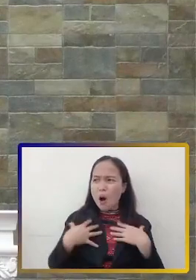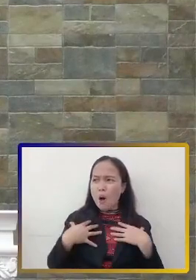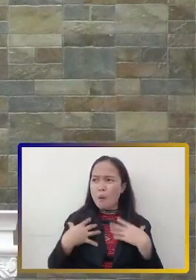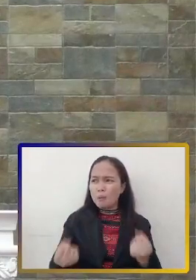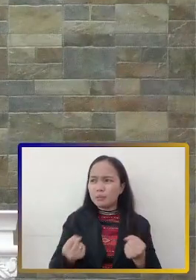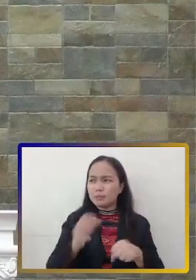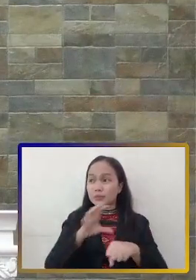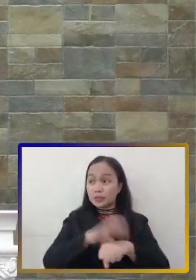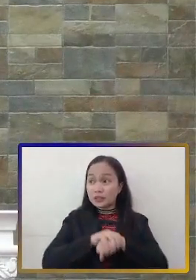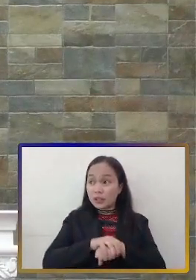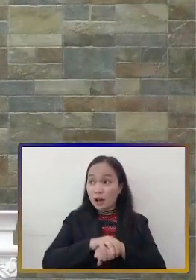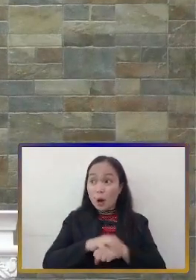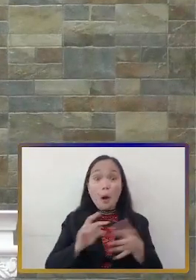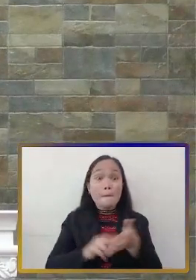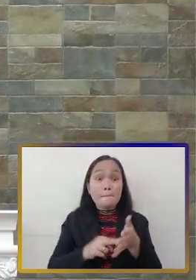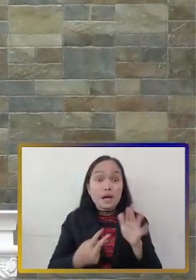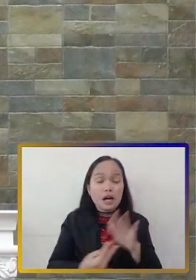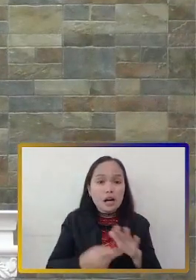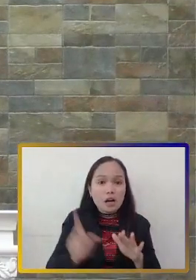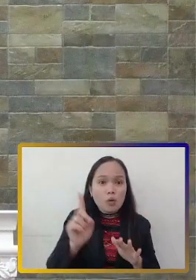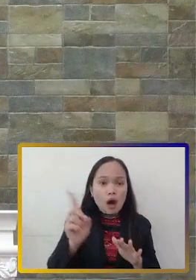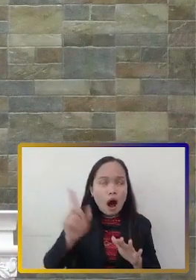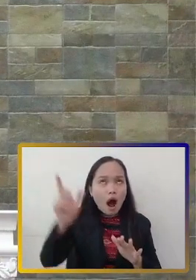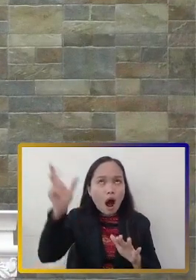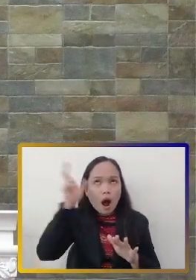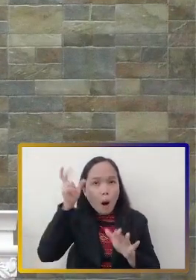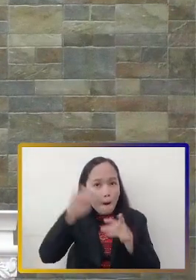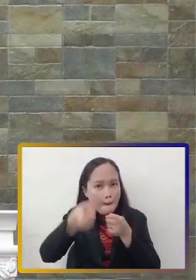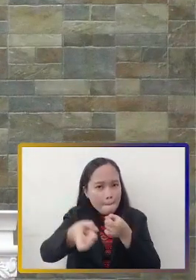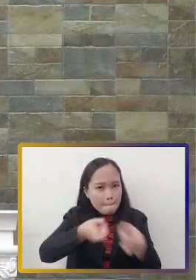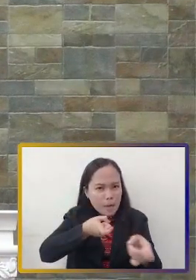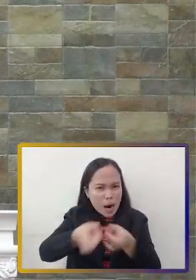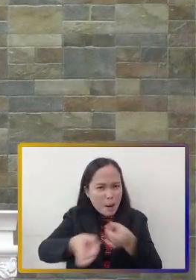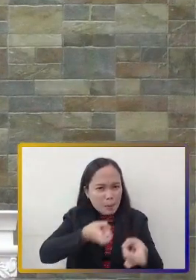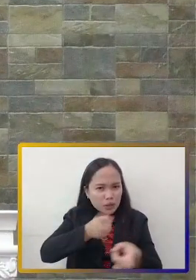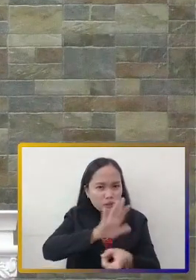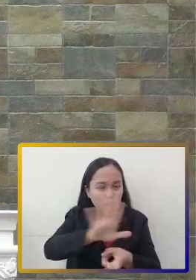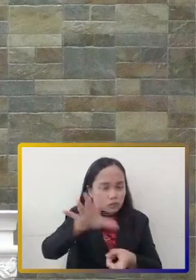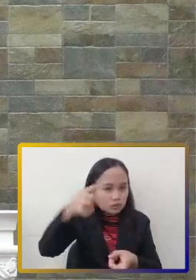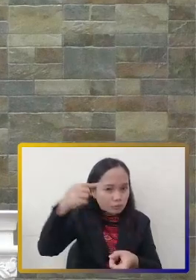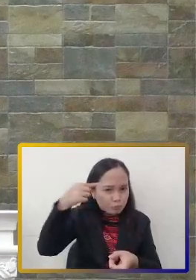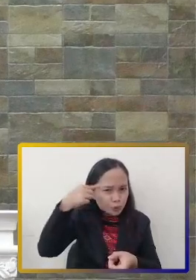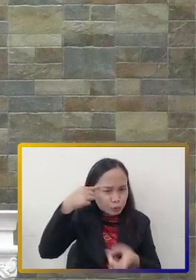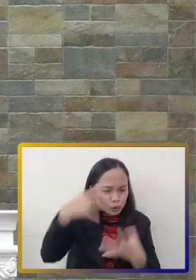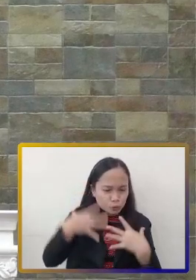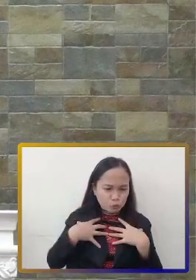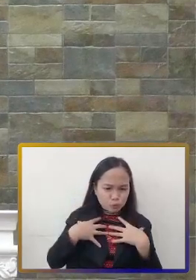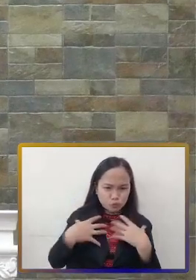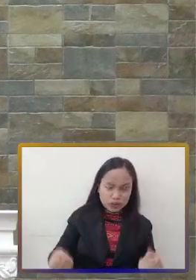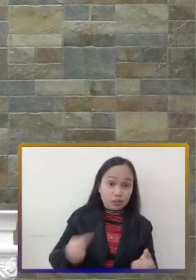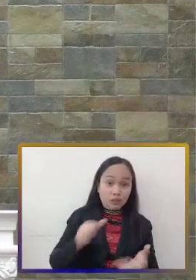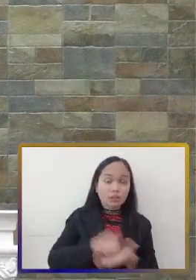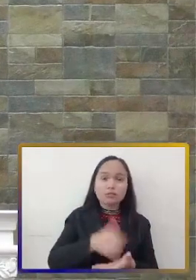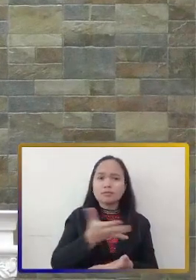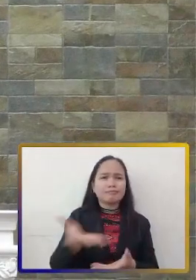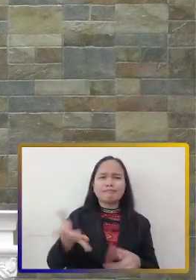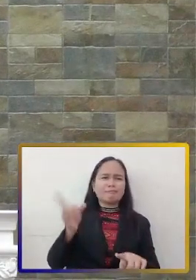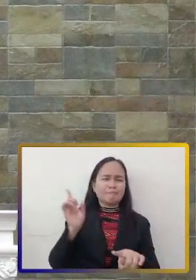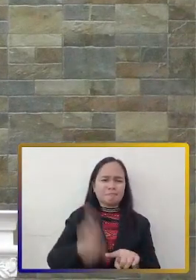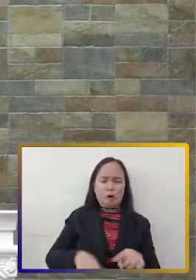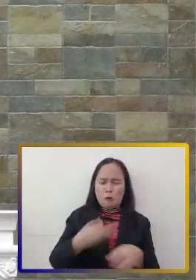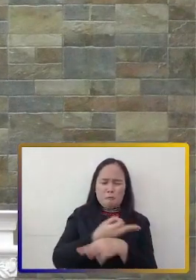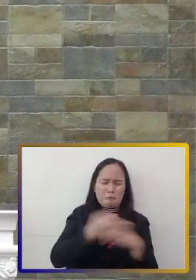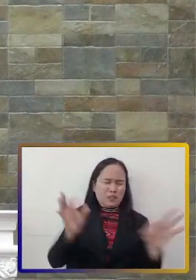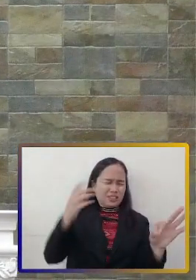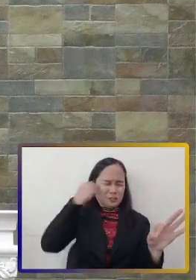see, Satan now is getting a hold of you very strong. That you cannot get out from it.